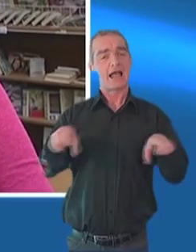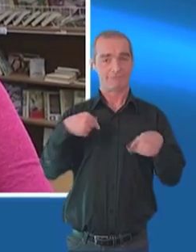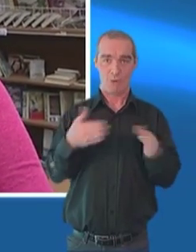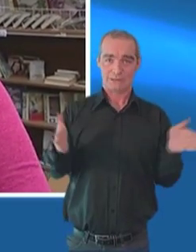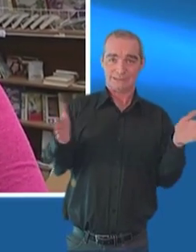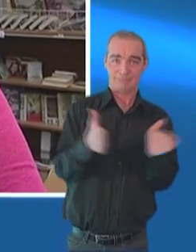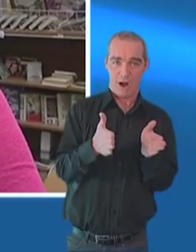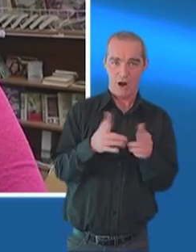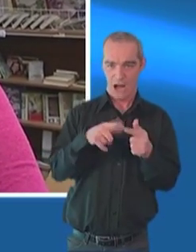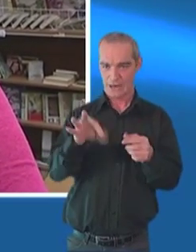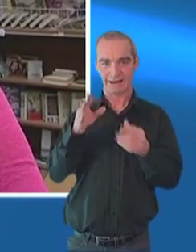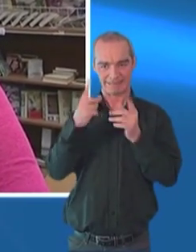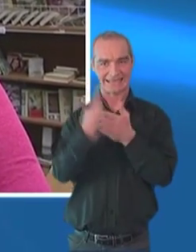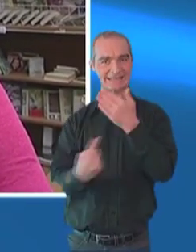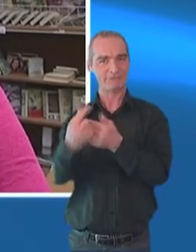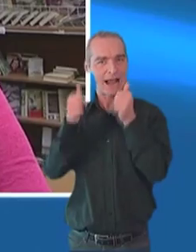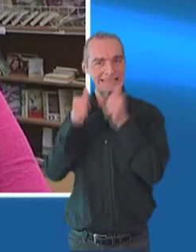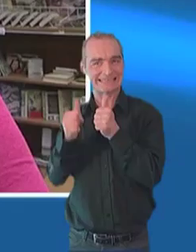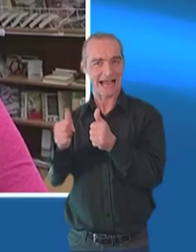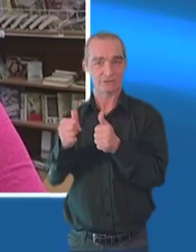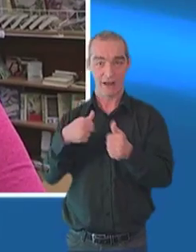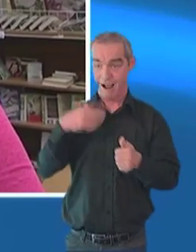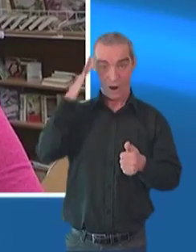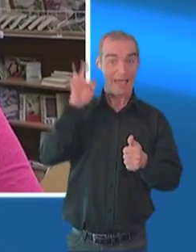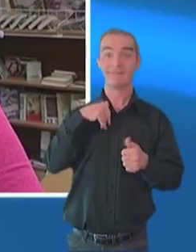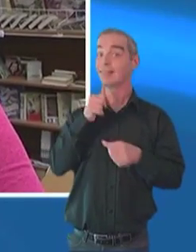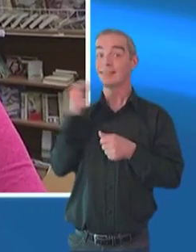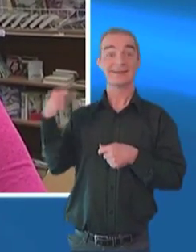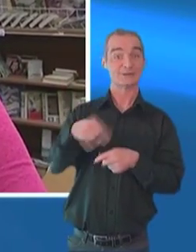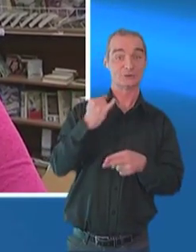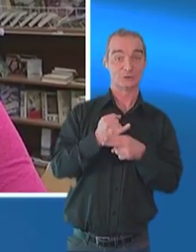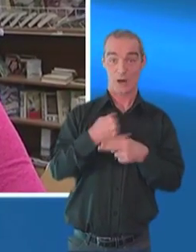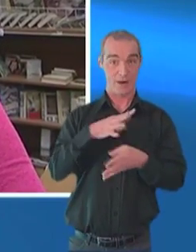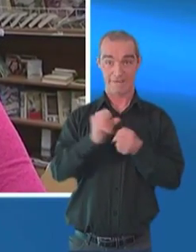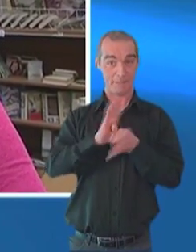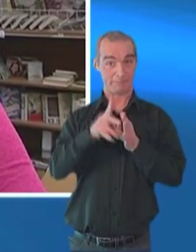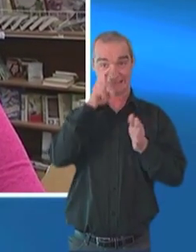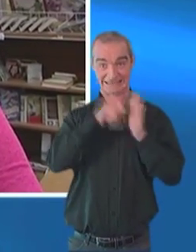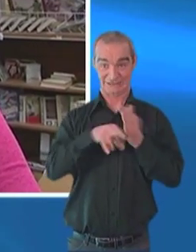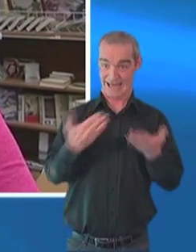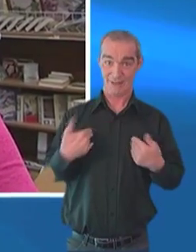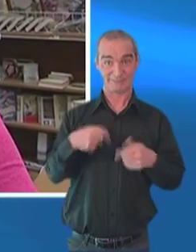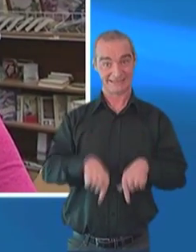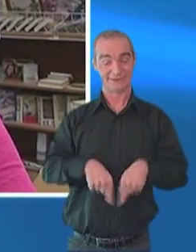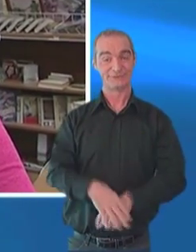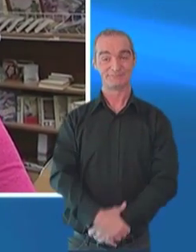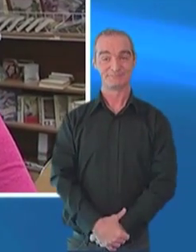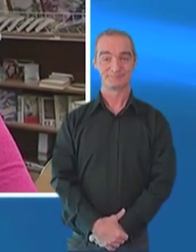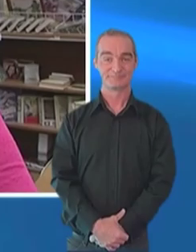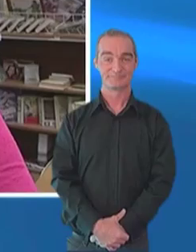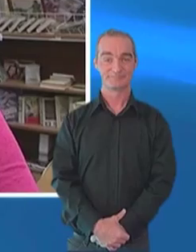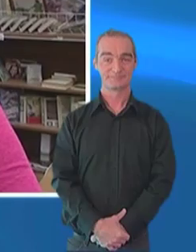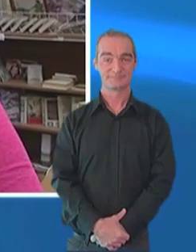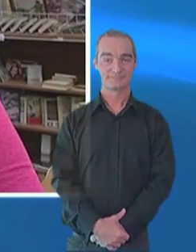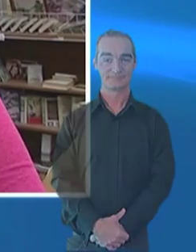smaller, and you get more individual attention, and I I know that if I hadn't have come here,